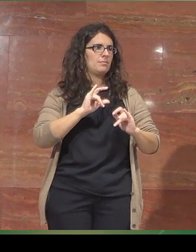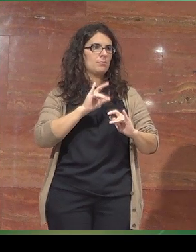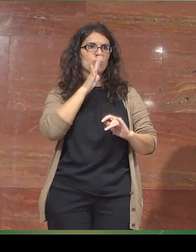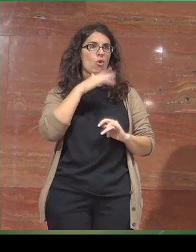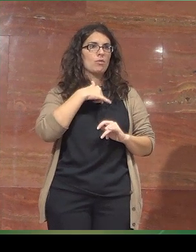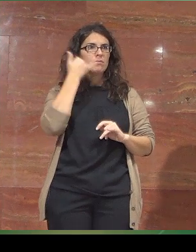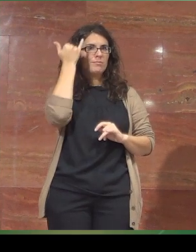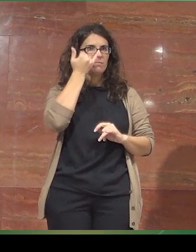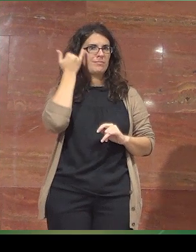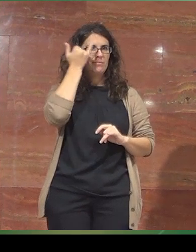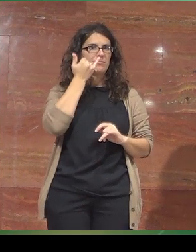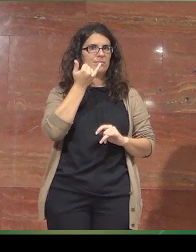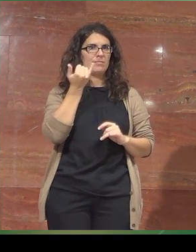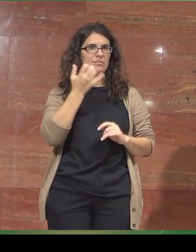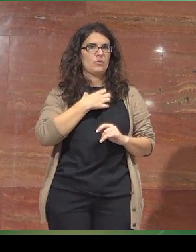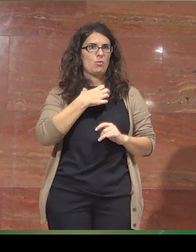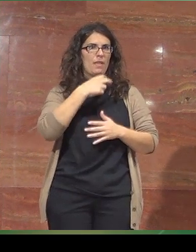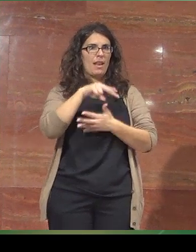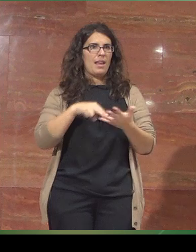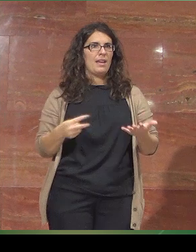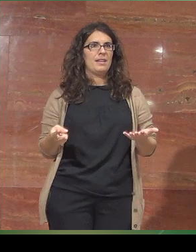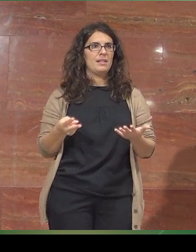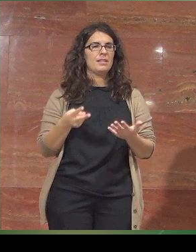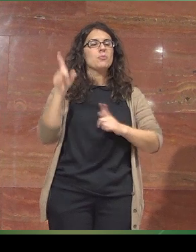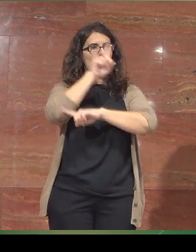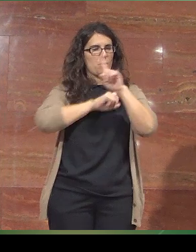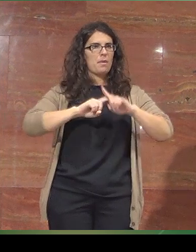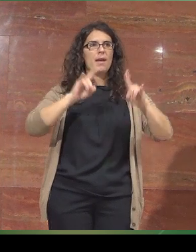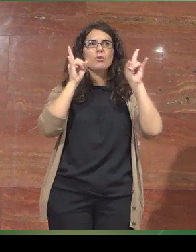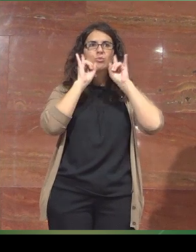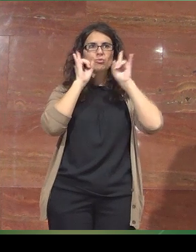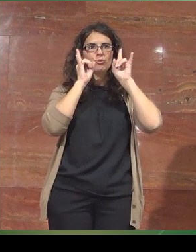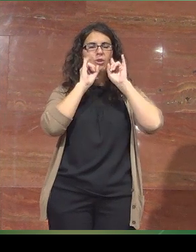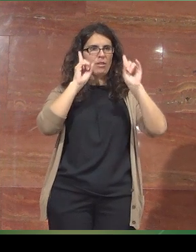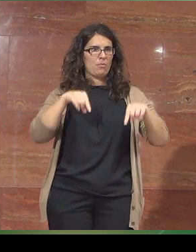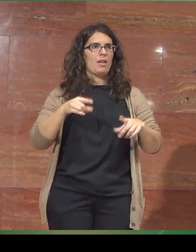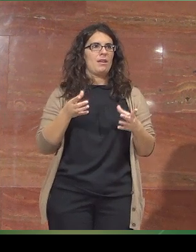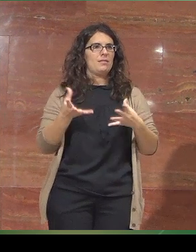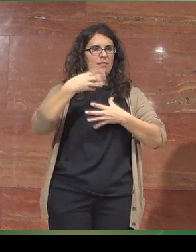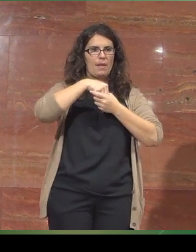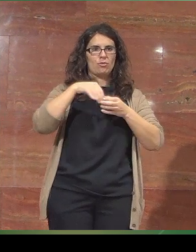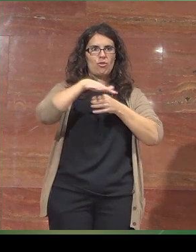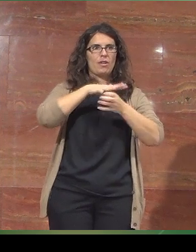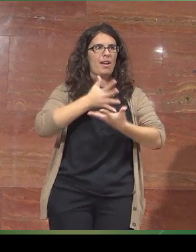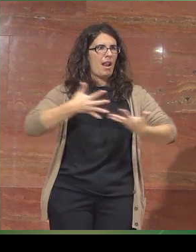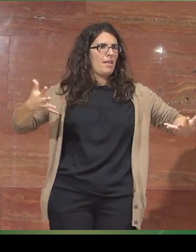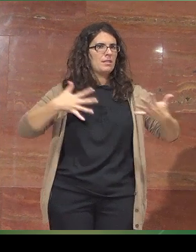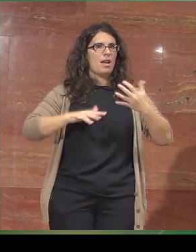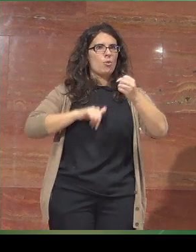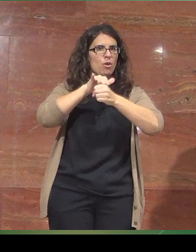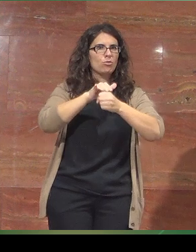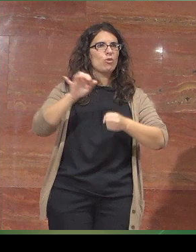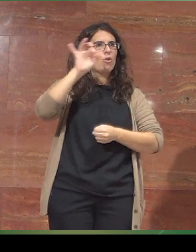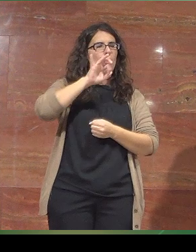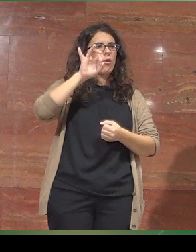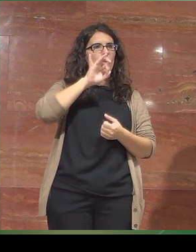acoustics in big environments like stations and airports, also very difficult to hear and to understand for many people. people